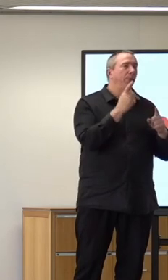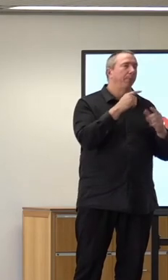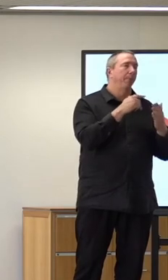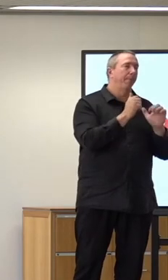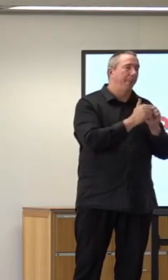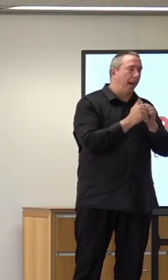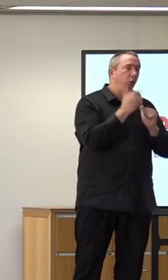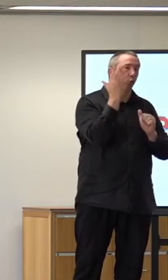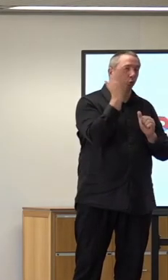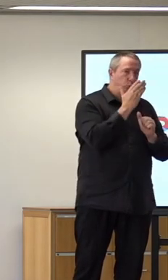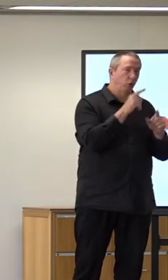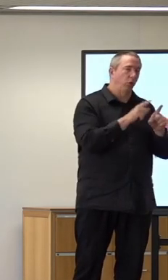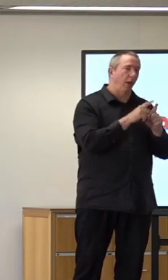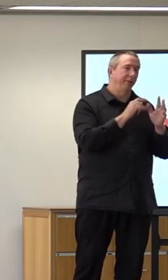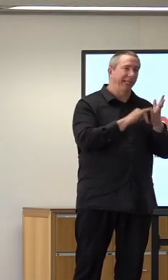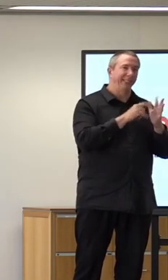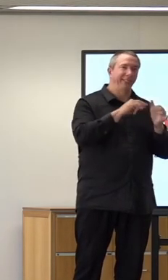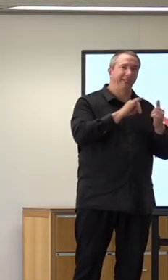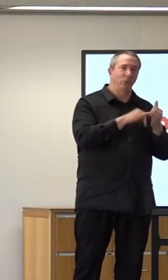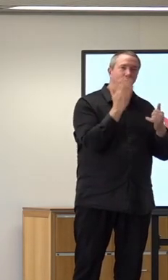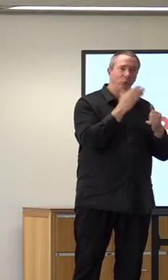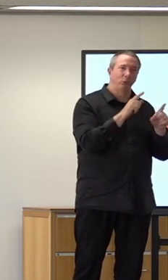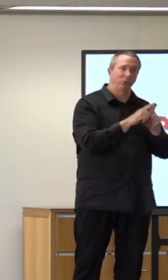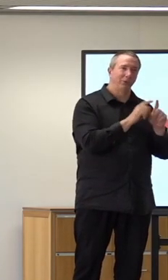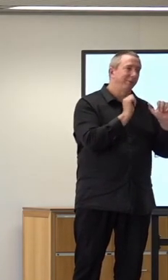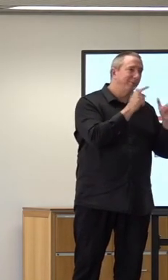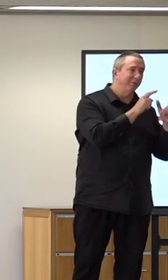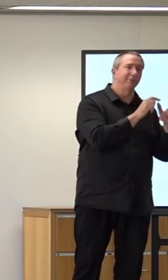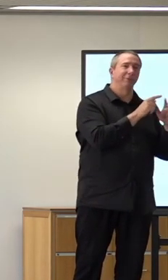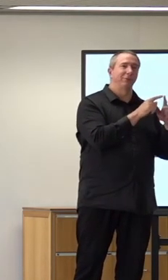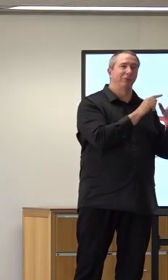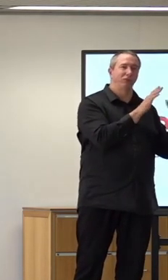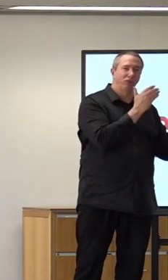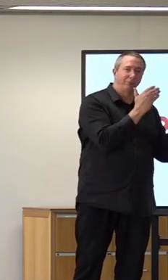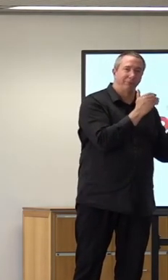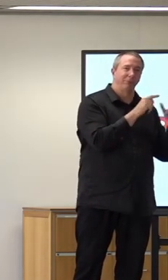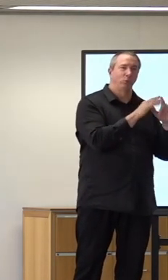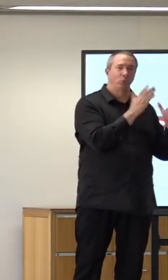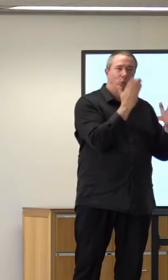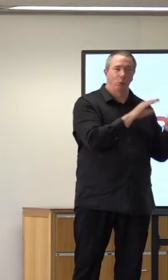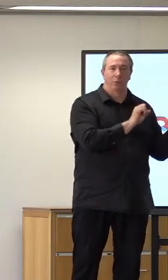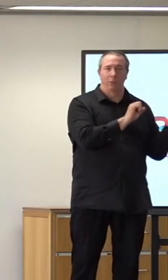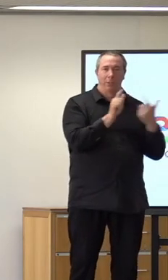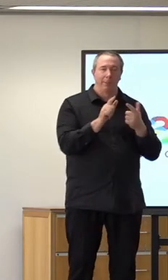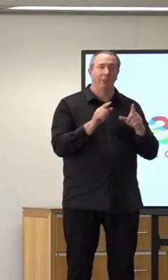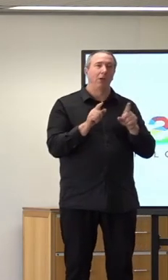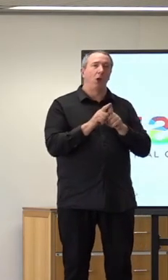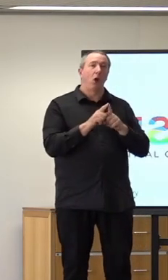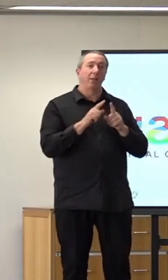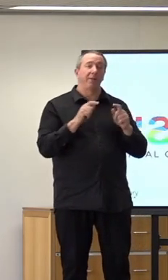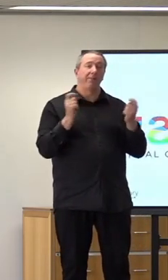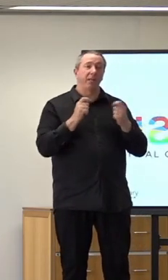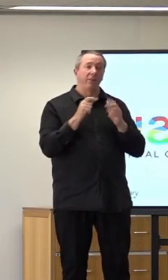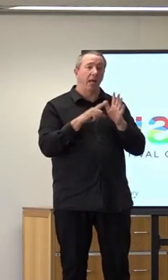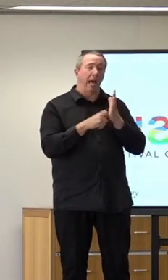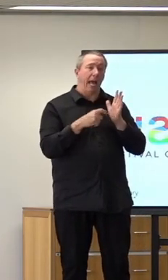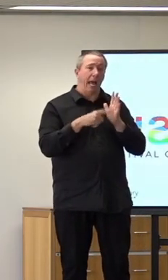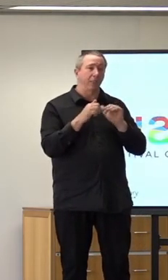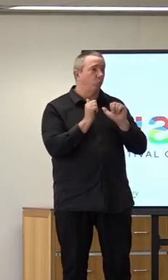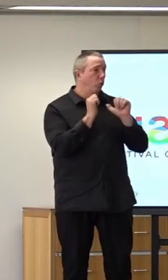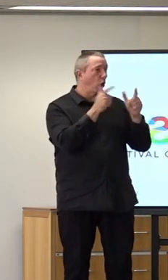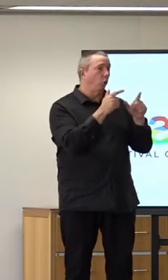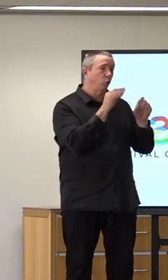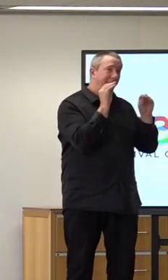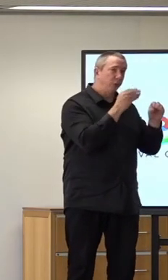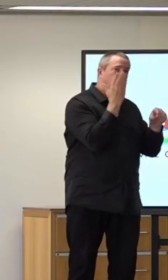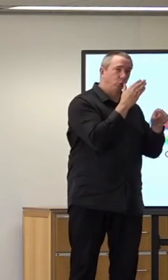lower socioeconomic backgrounds into conversation with the festival, and bringing festival artists to them, delivering programs.